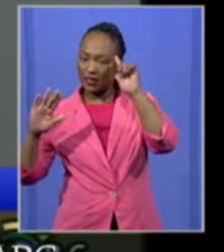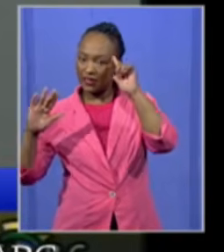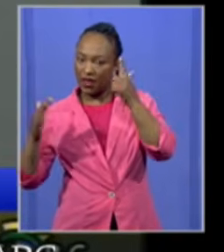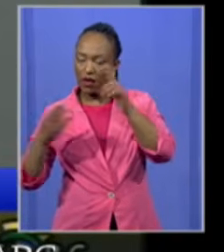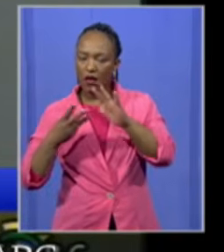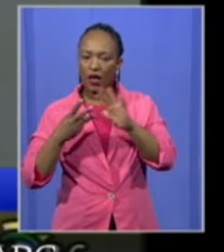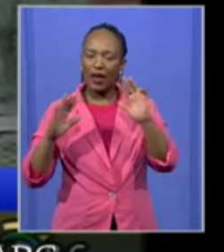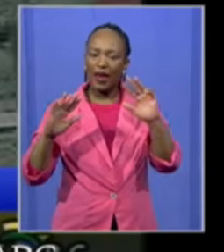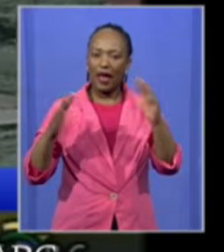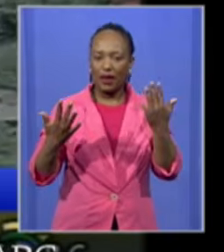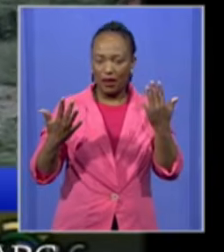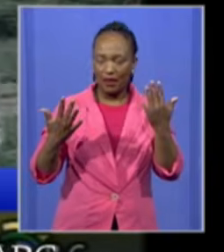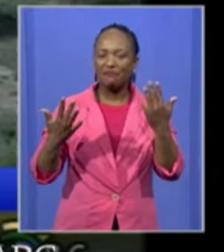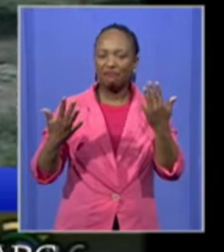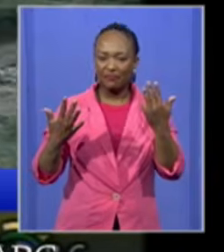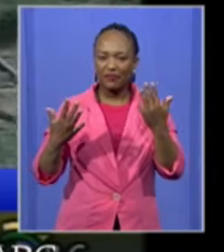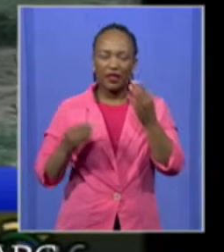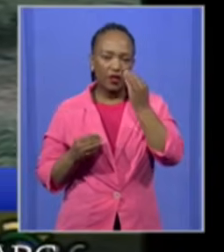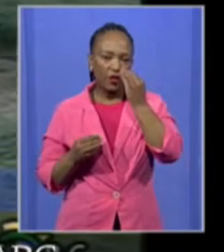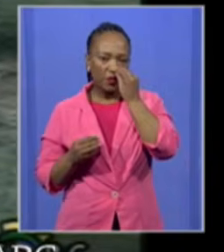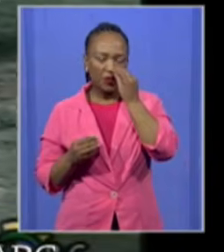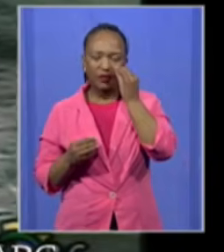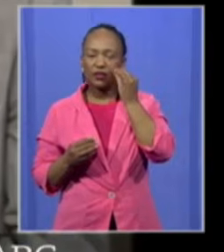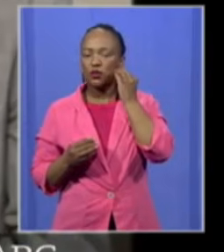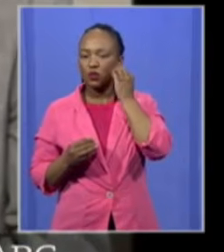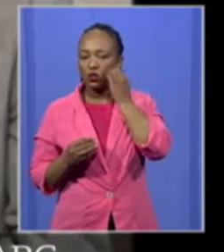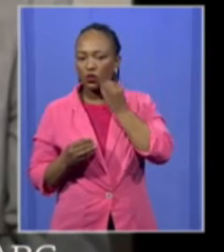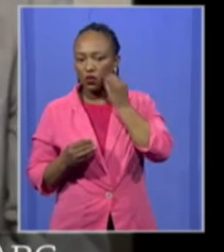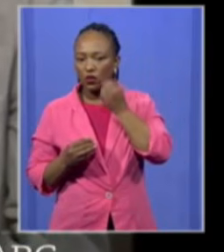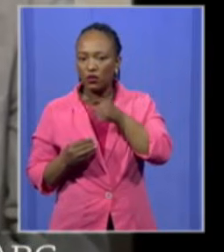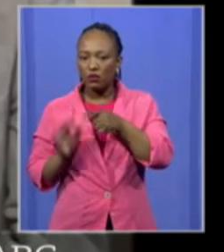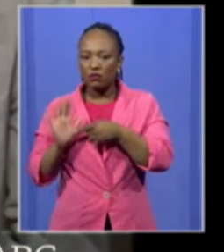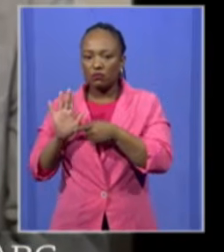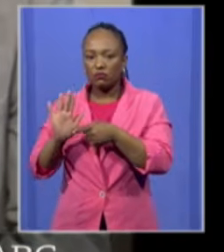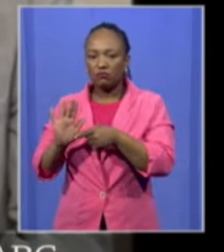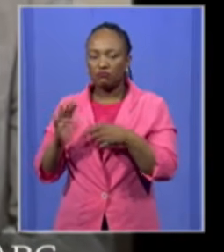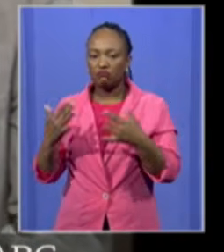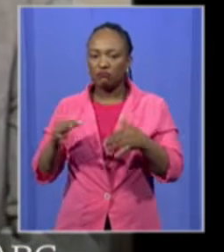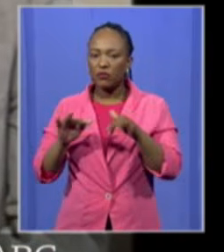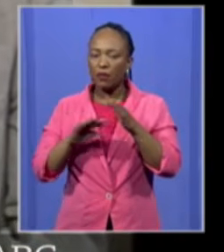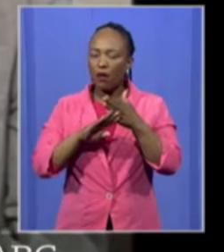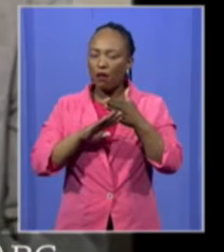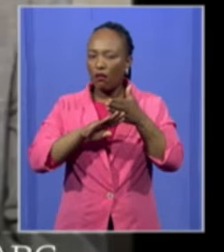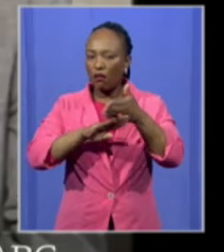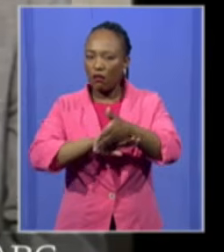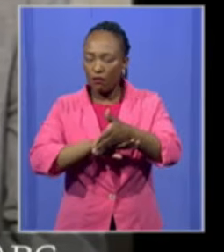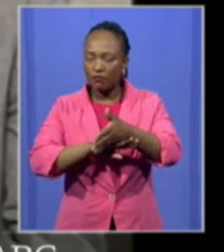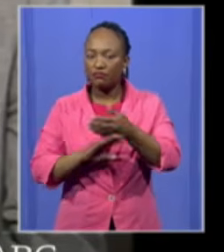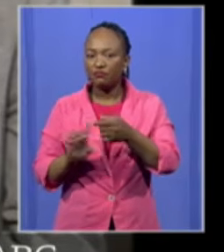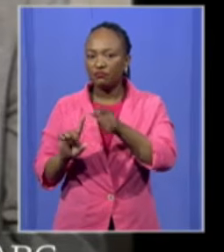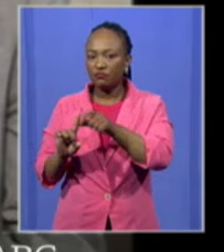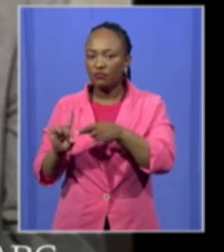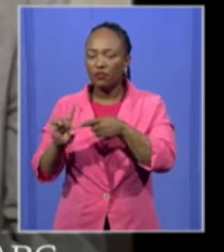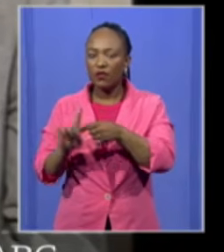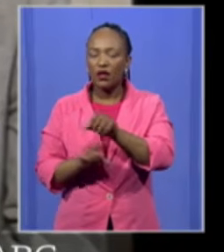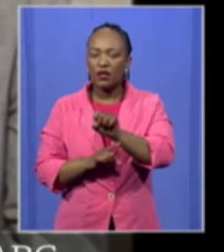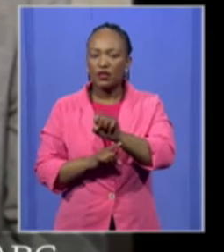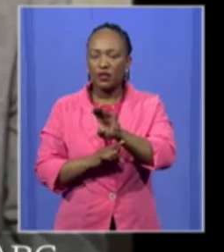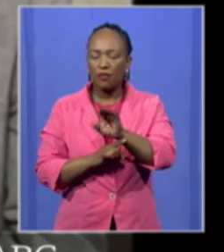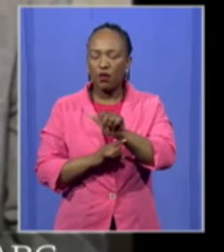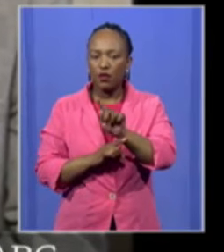phirimana. Ditabeng tsa Sesotho ke moo Thite ileng ya kgathwa ke dikakapa tse kang Sebota le Kgelebane, Polao Mohoto,